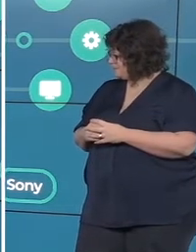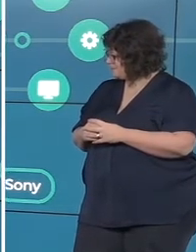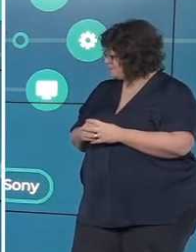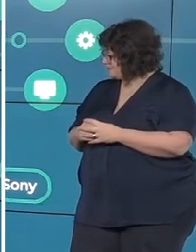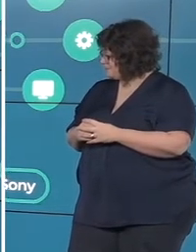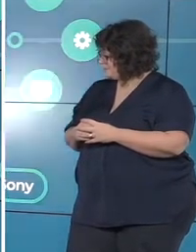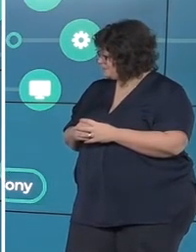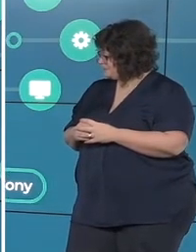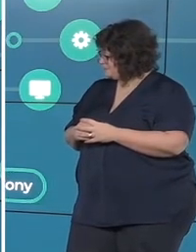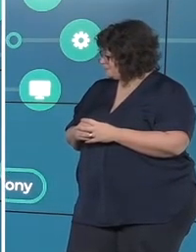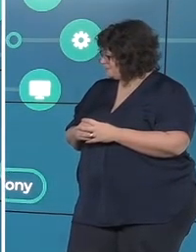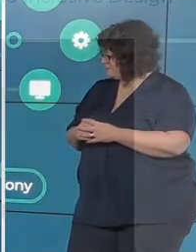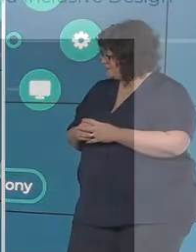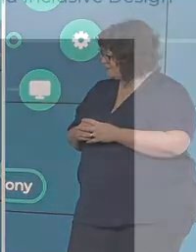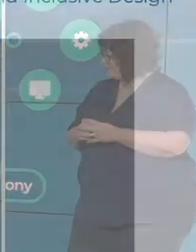with Jenny's video.